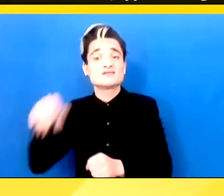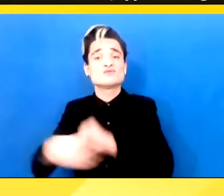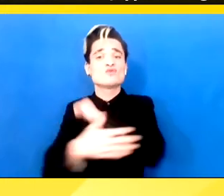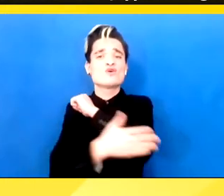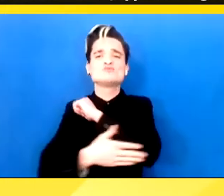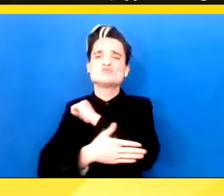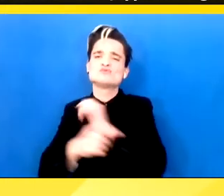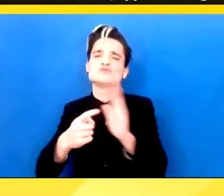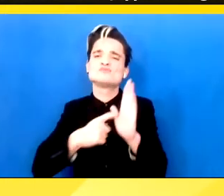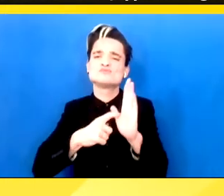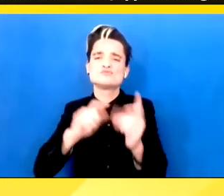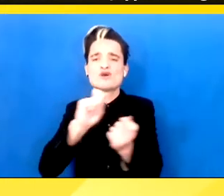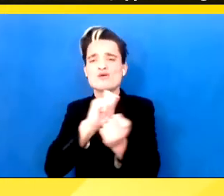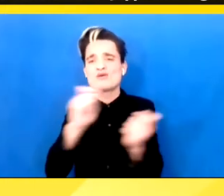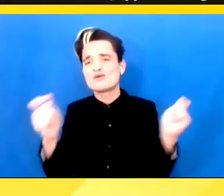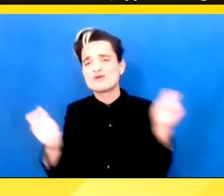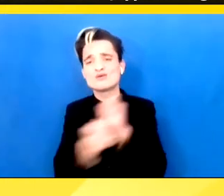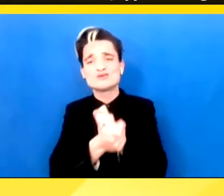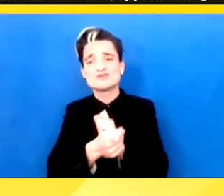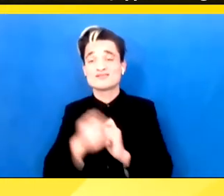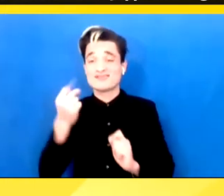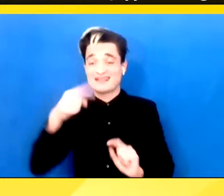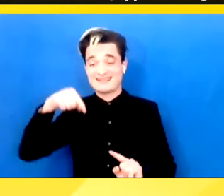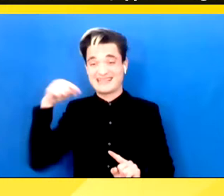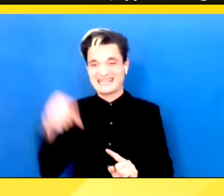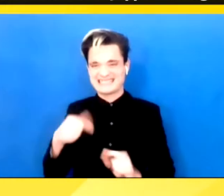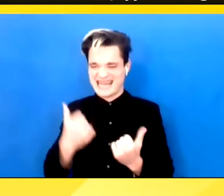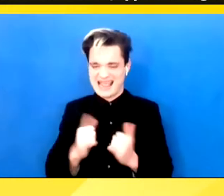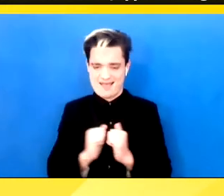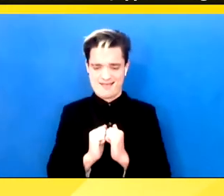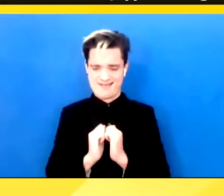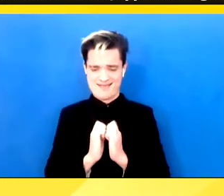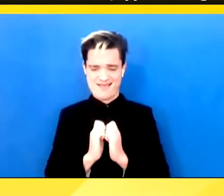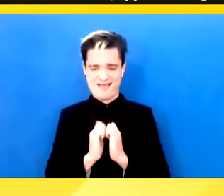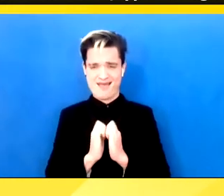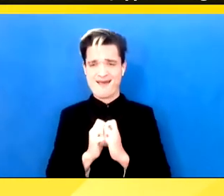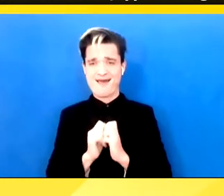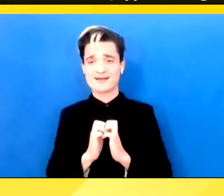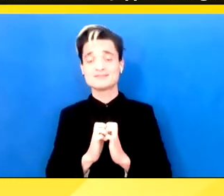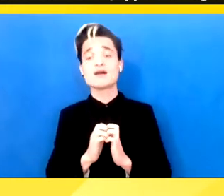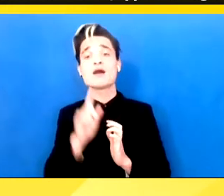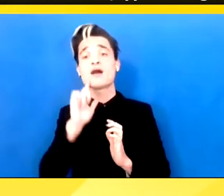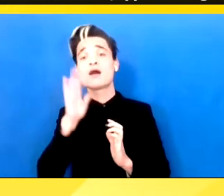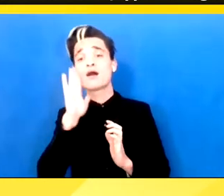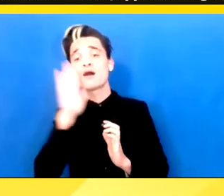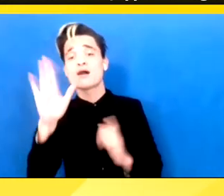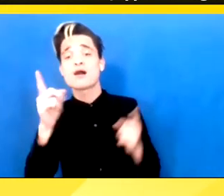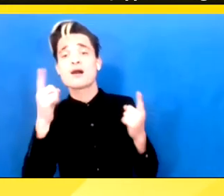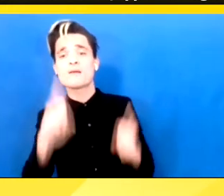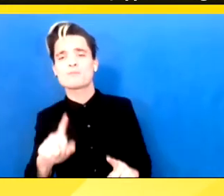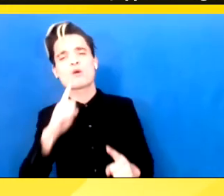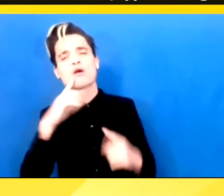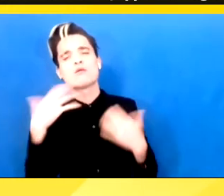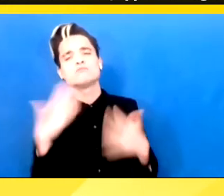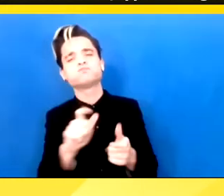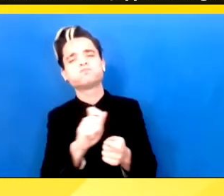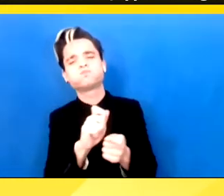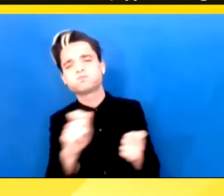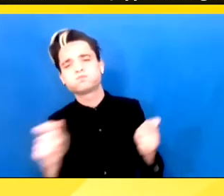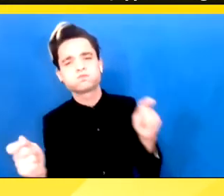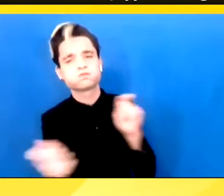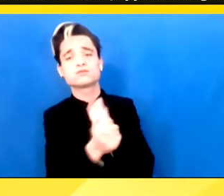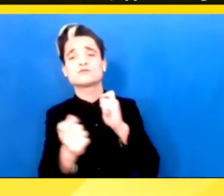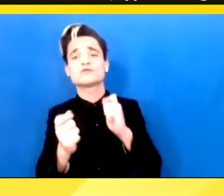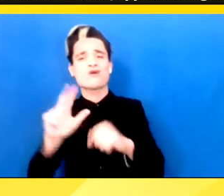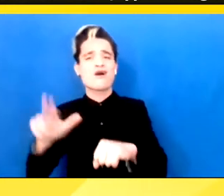beginning. And everybody should know that the Poor People's Campaign, a national call for moral revival, will put all